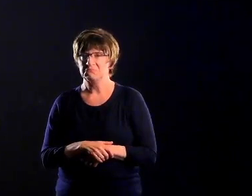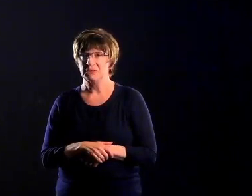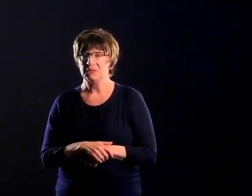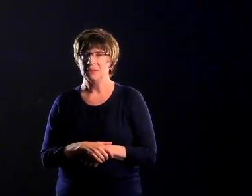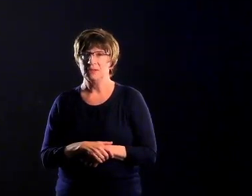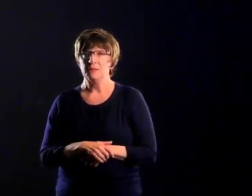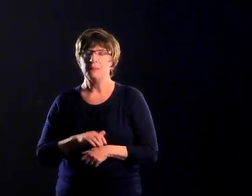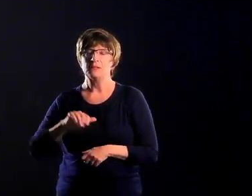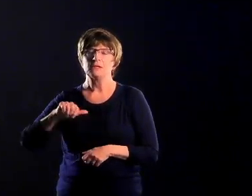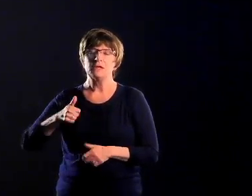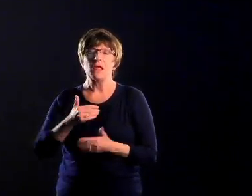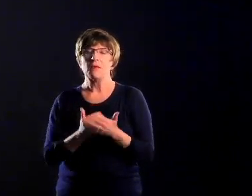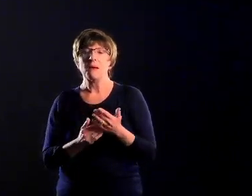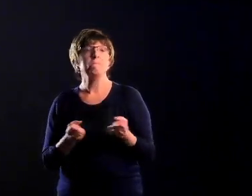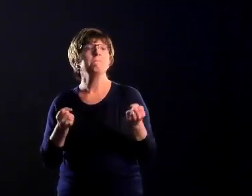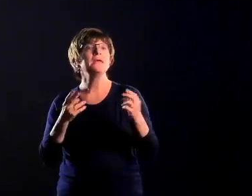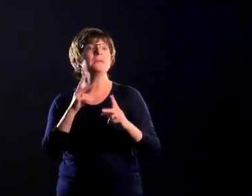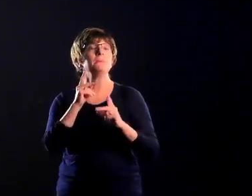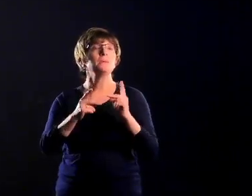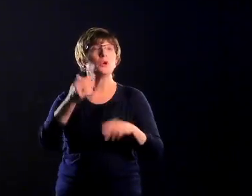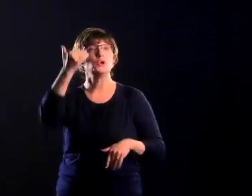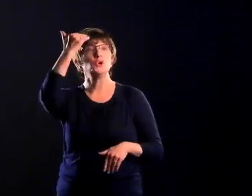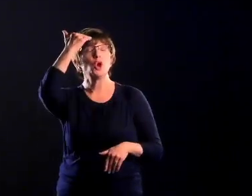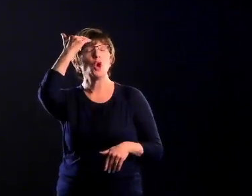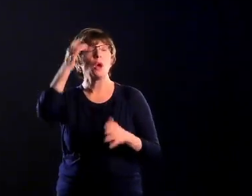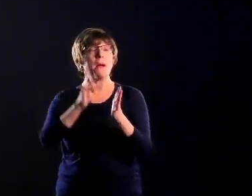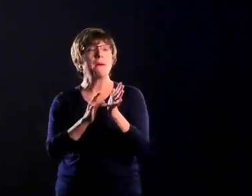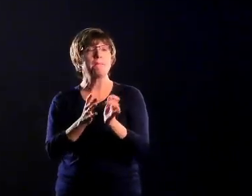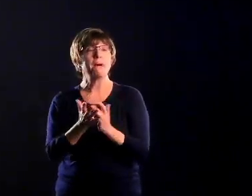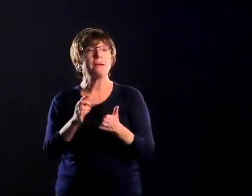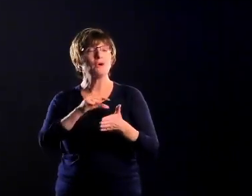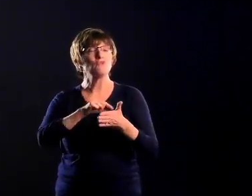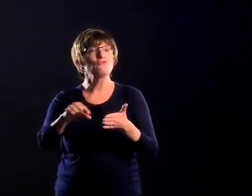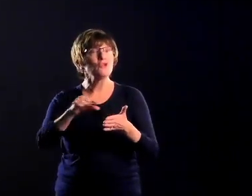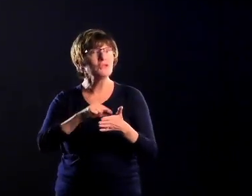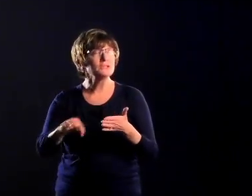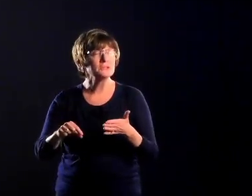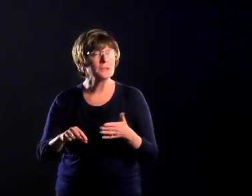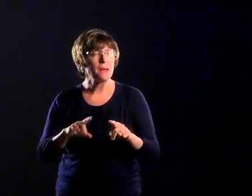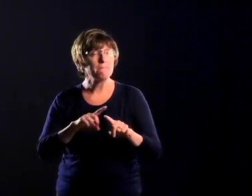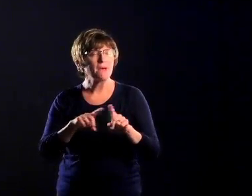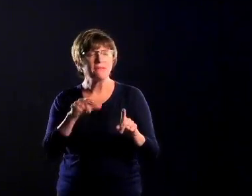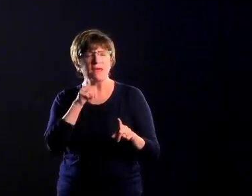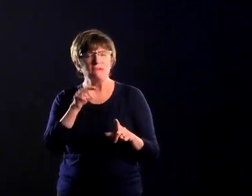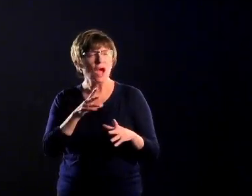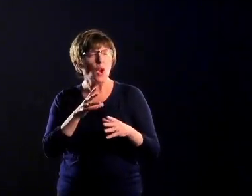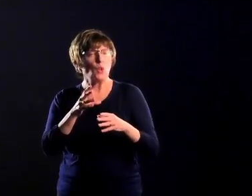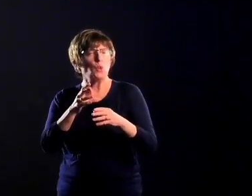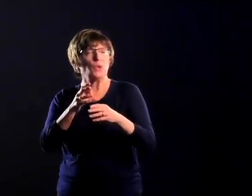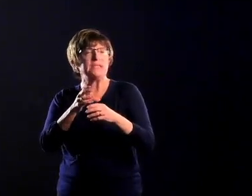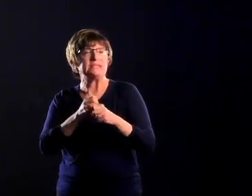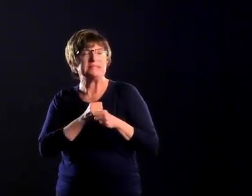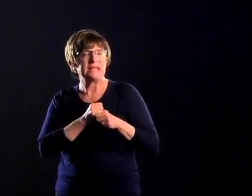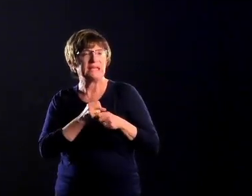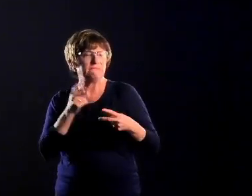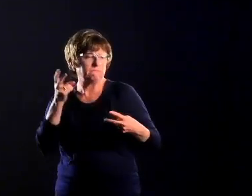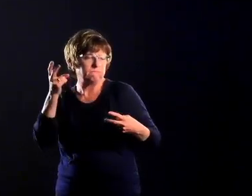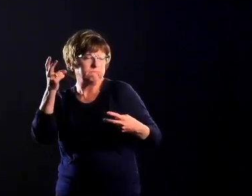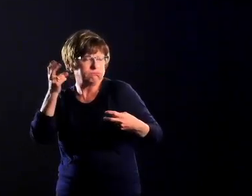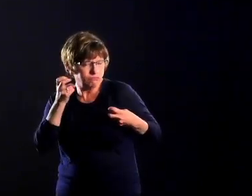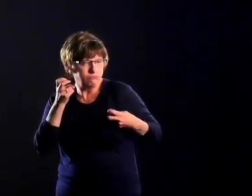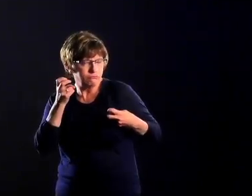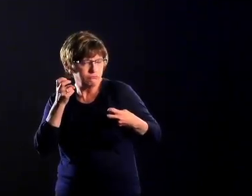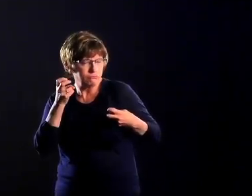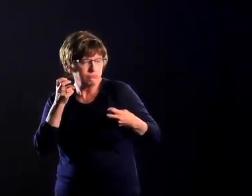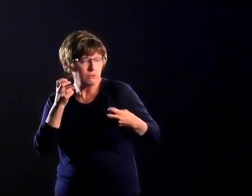There's a lot of people who know Bible verses, yet they've not received those Bible verses. There's a lot of people who know